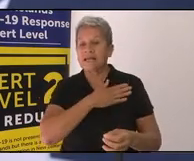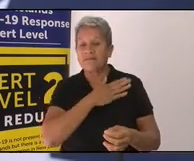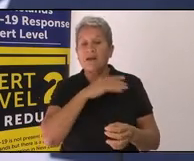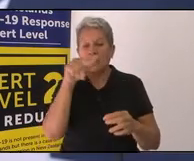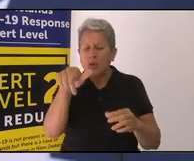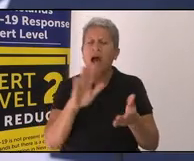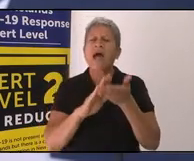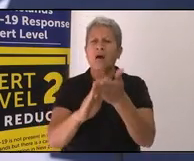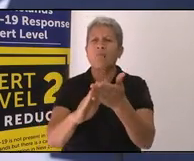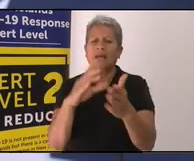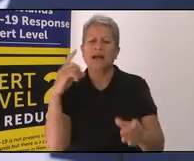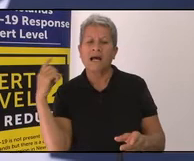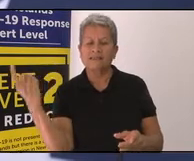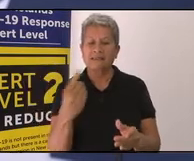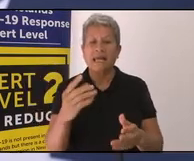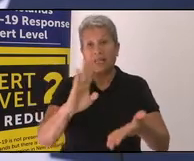communities safe.